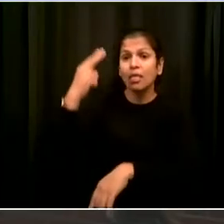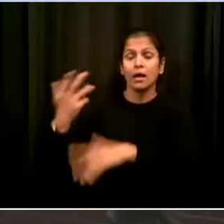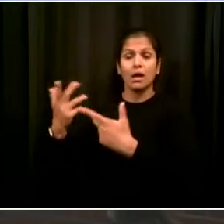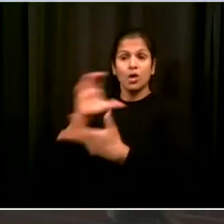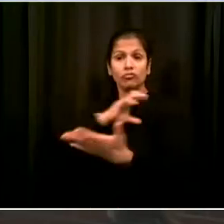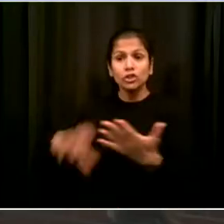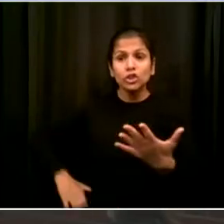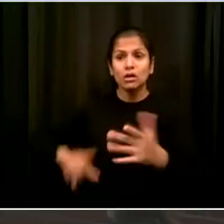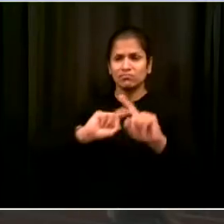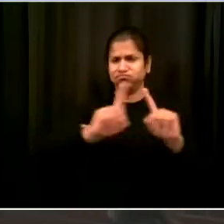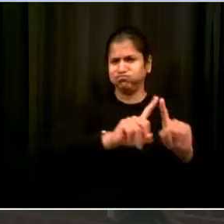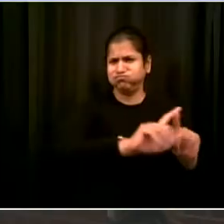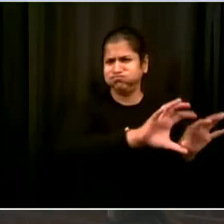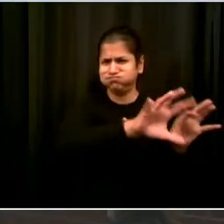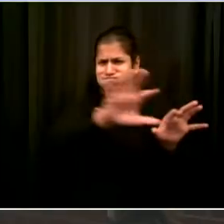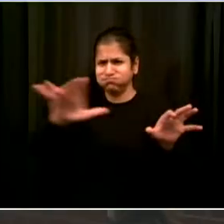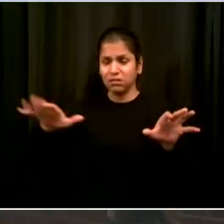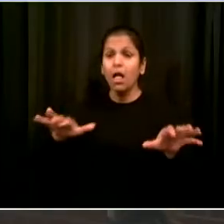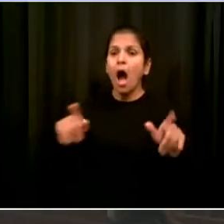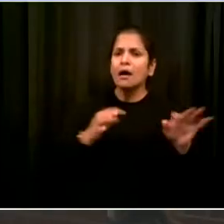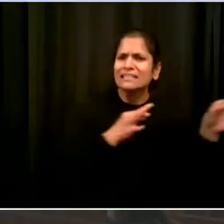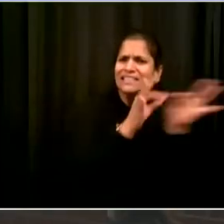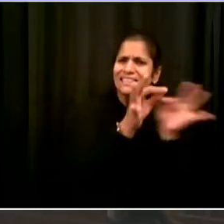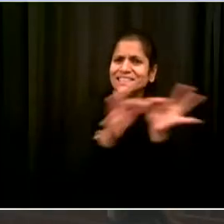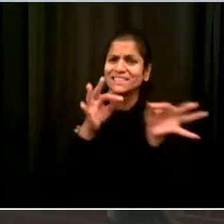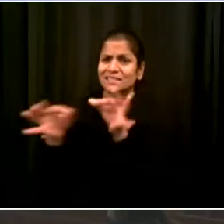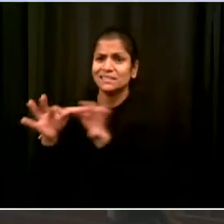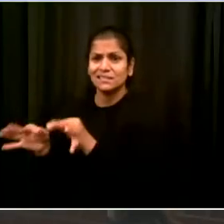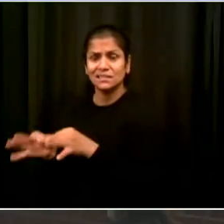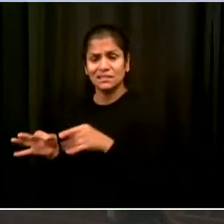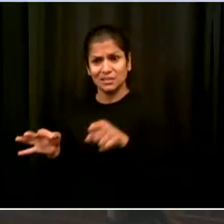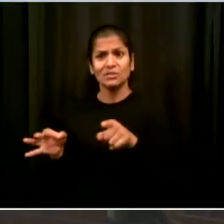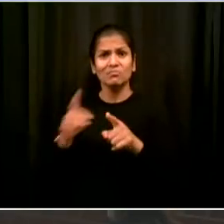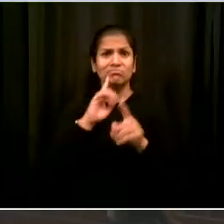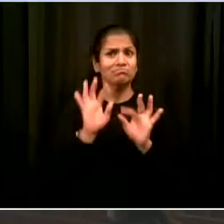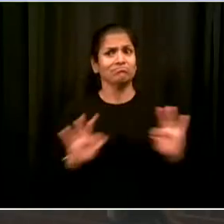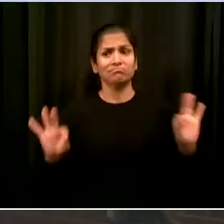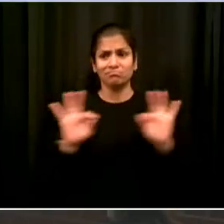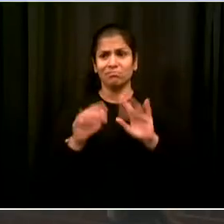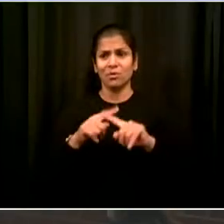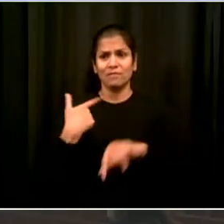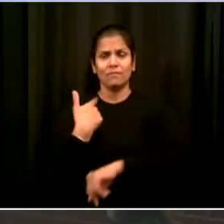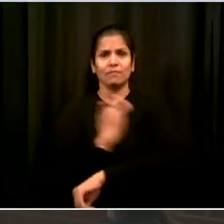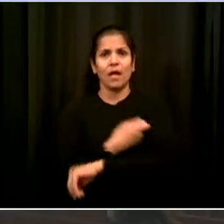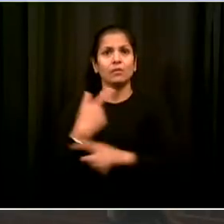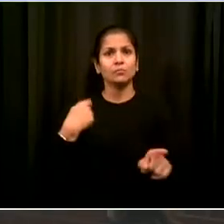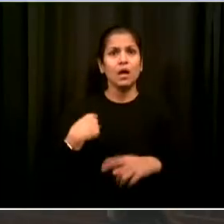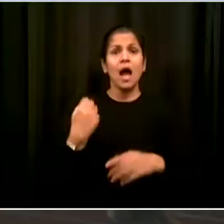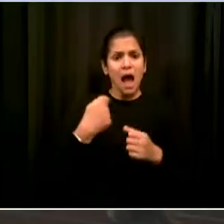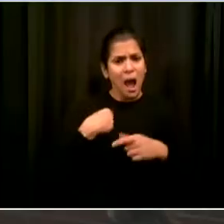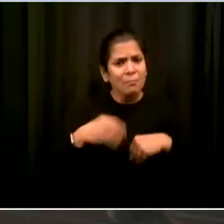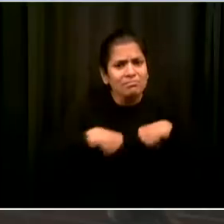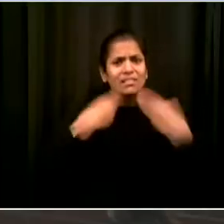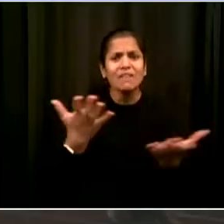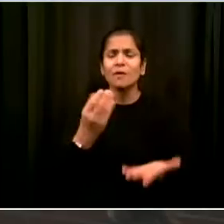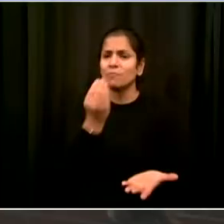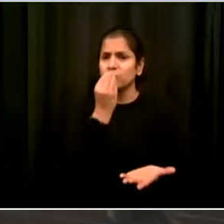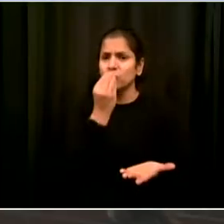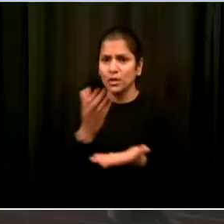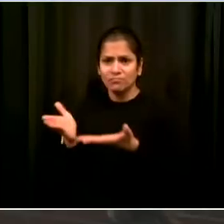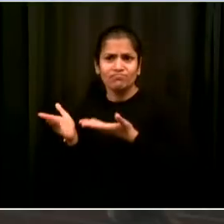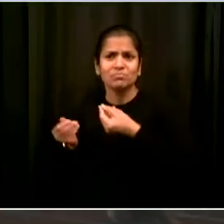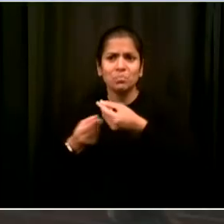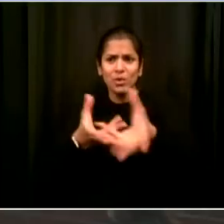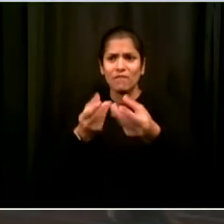and COVID-19 testing. We know that many New Yorkers have been impacted by the history of racism and harm in